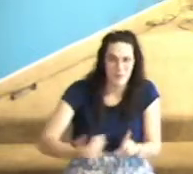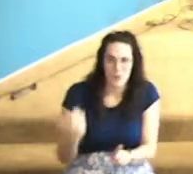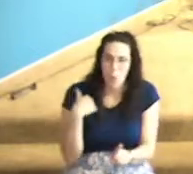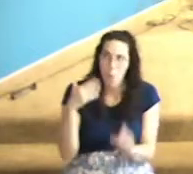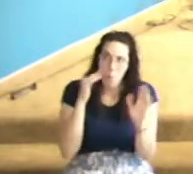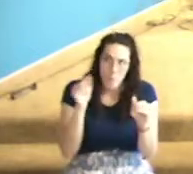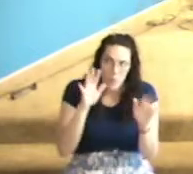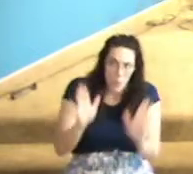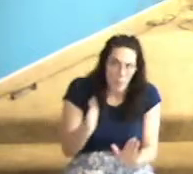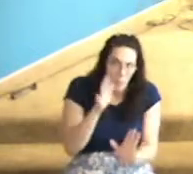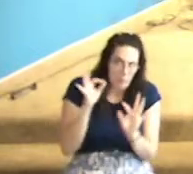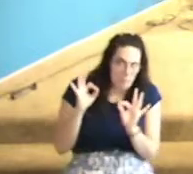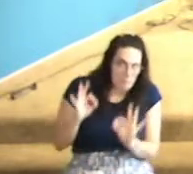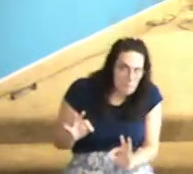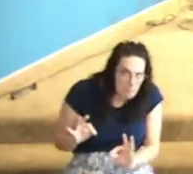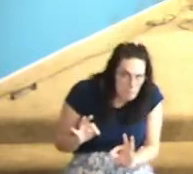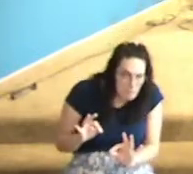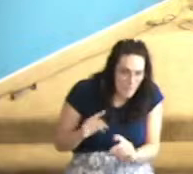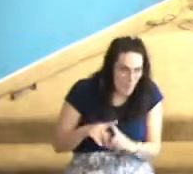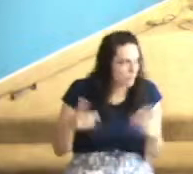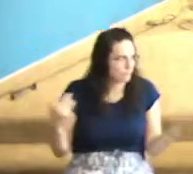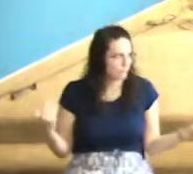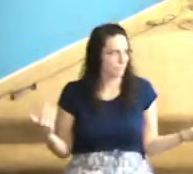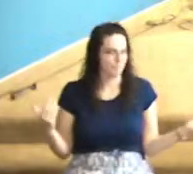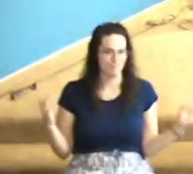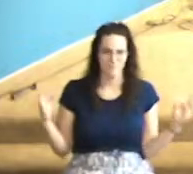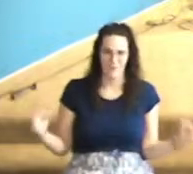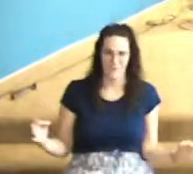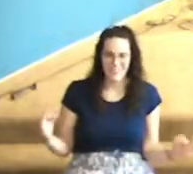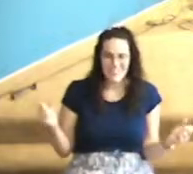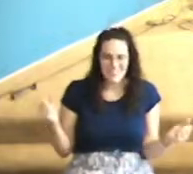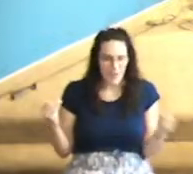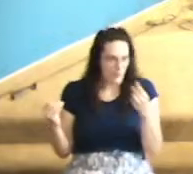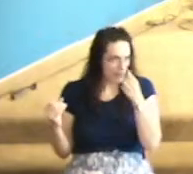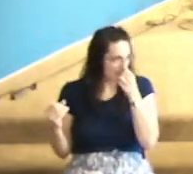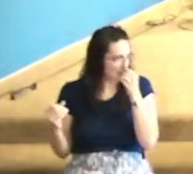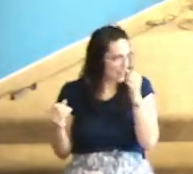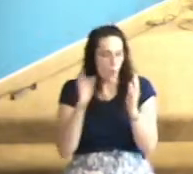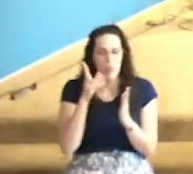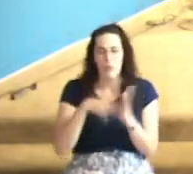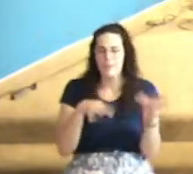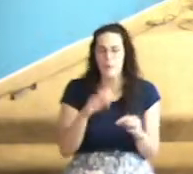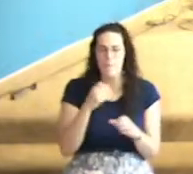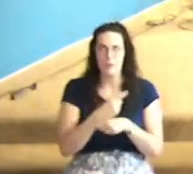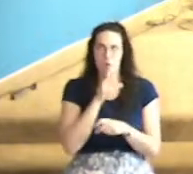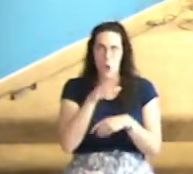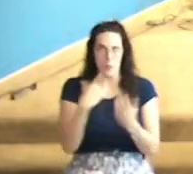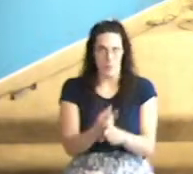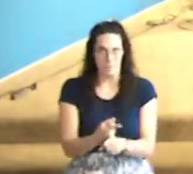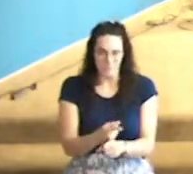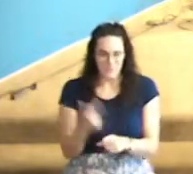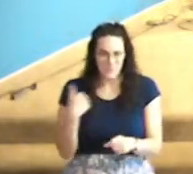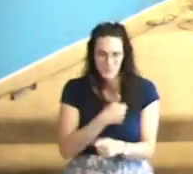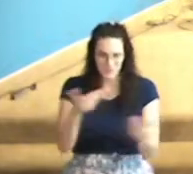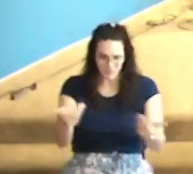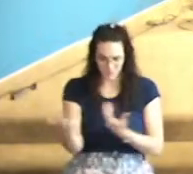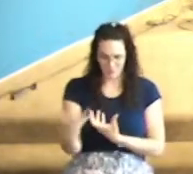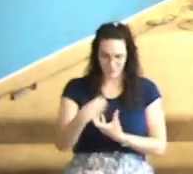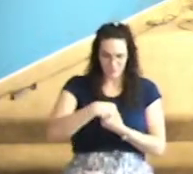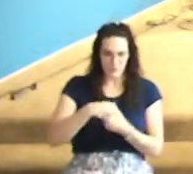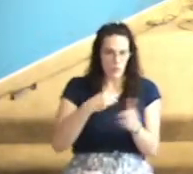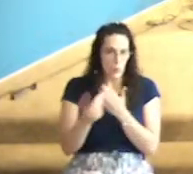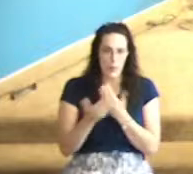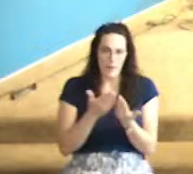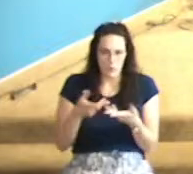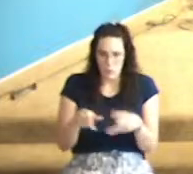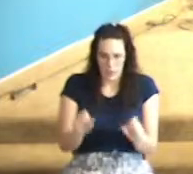so it looks like it will. So what that's going to look like here, I'm just going to read my instructions so I get it all right. We invite you to participate whatever